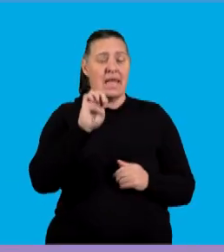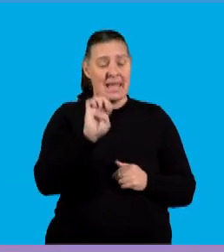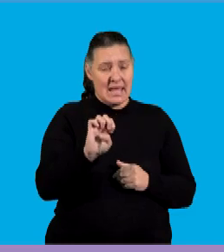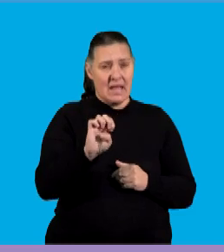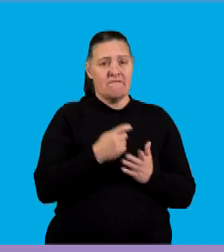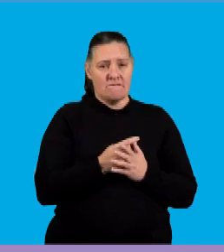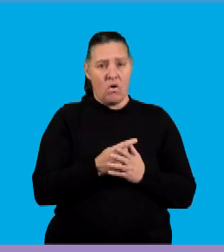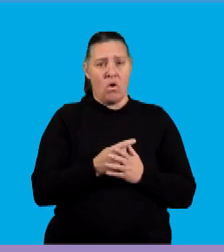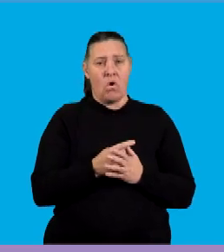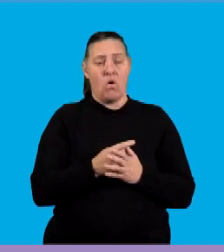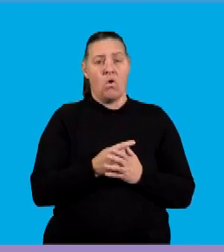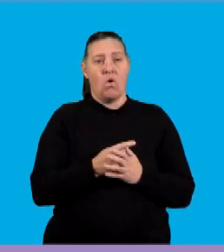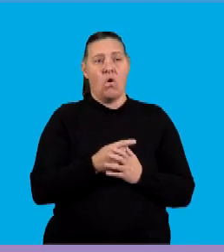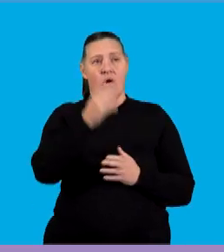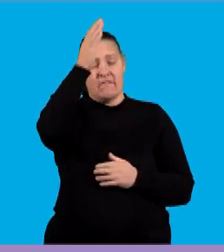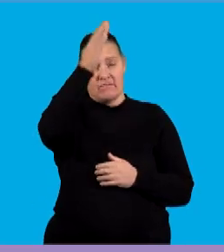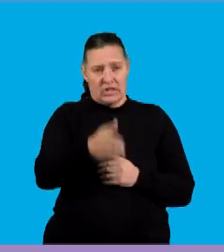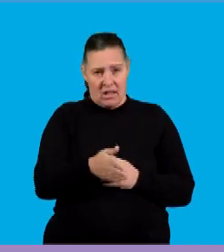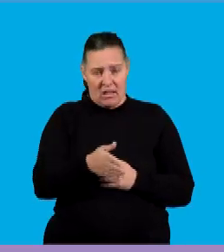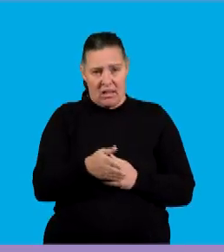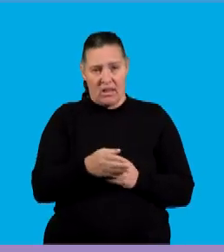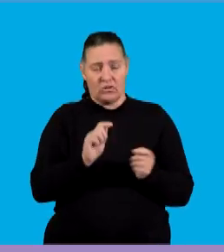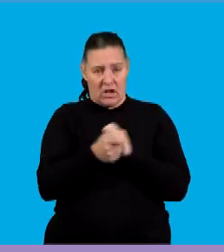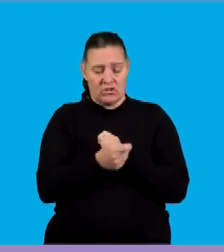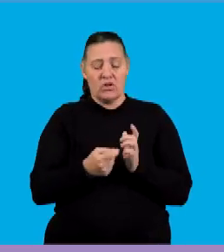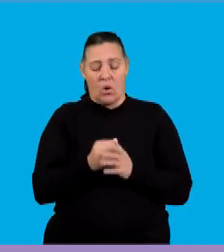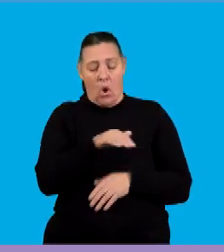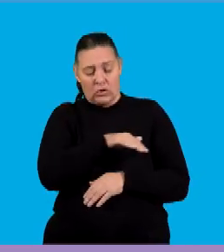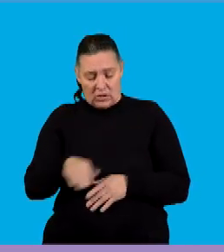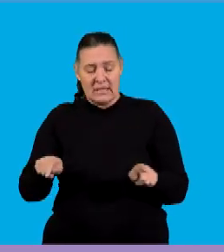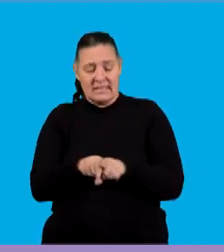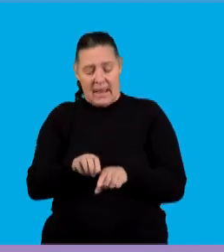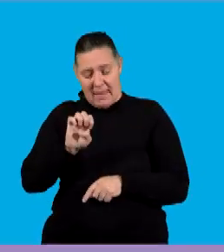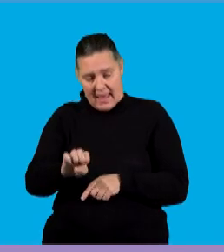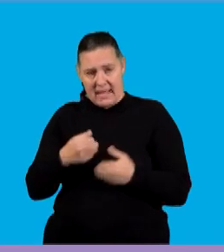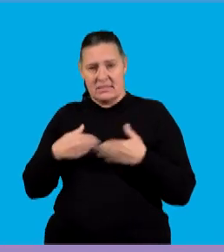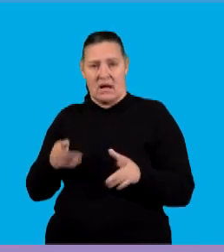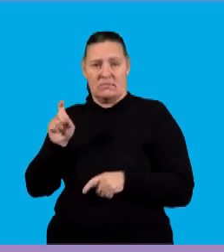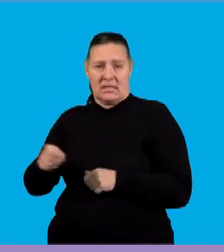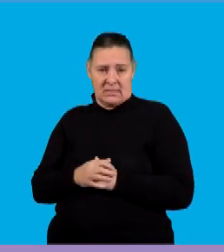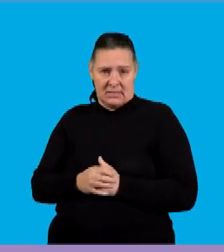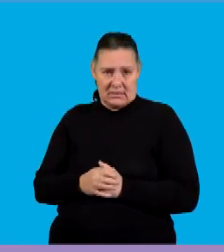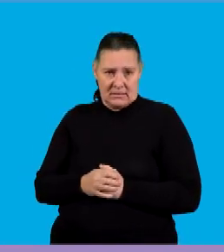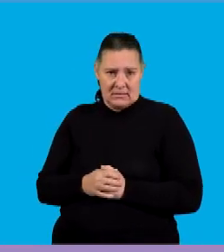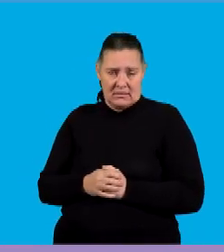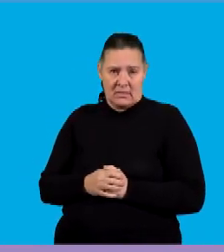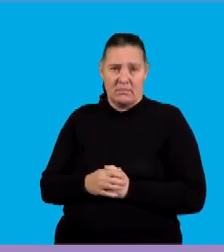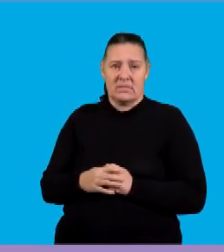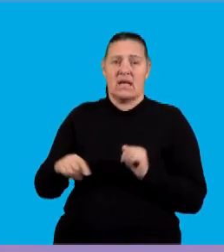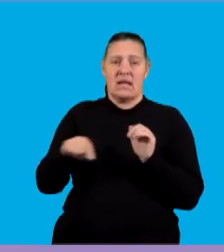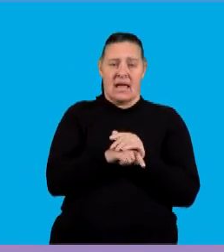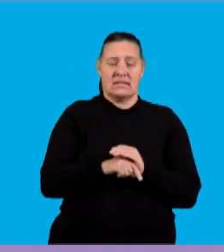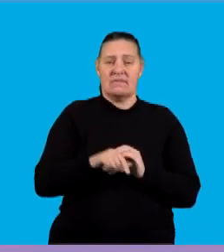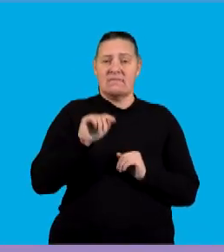start with point E for the horizontal change. So that is going to be the -5 minus the